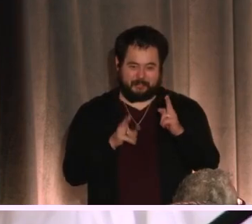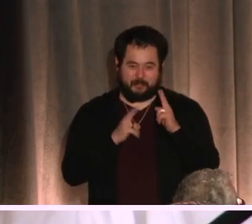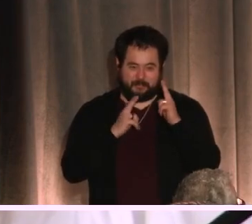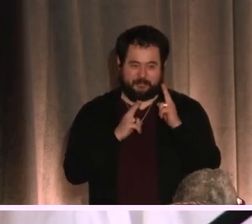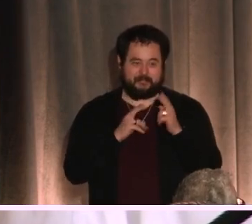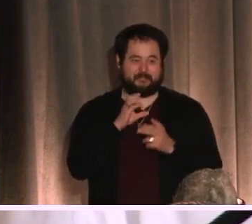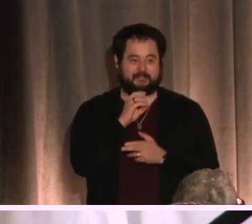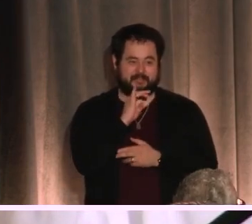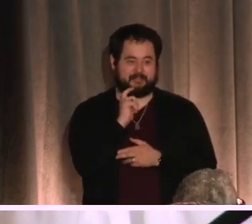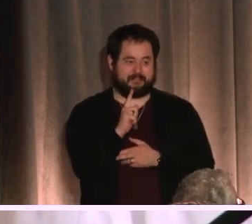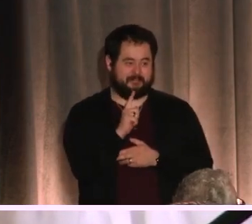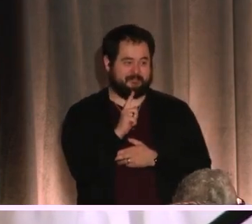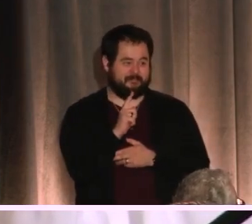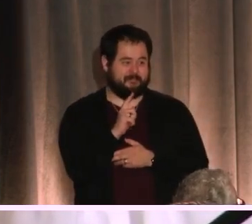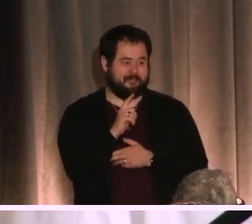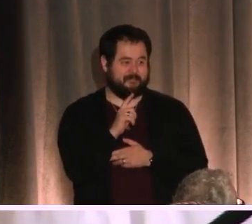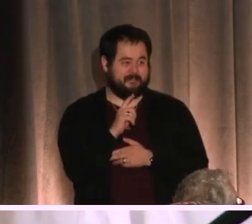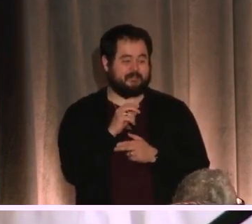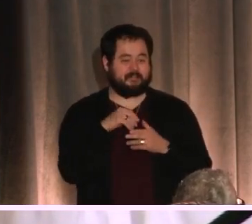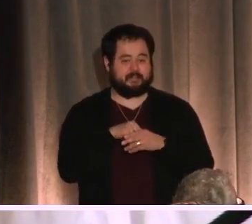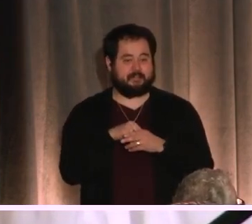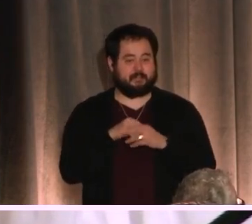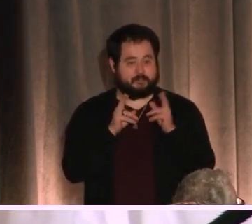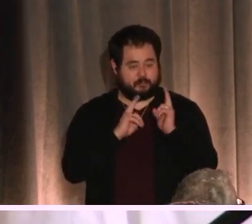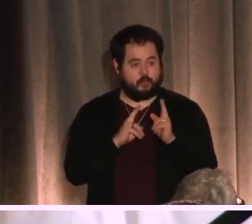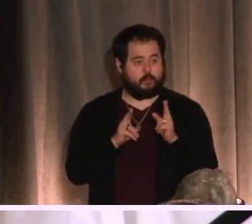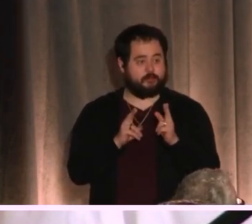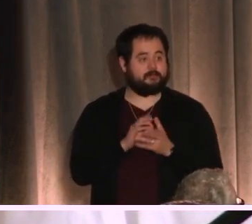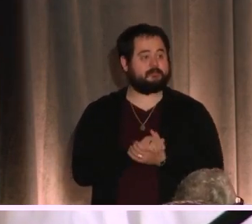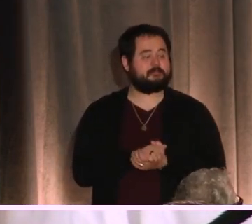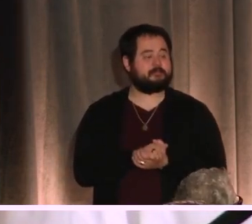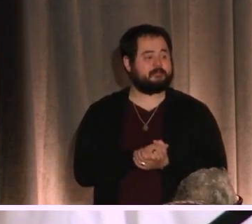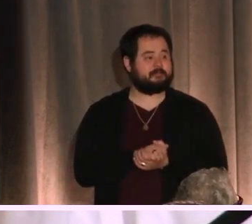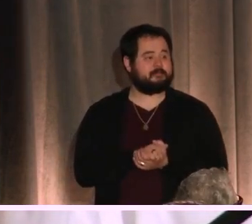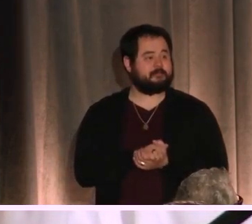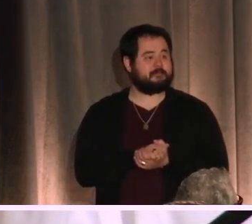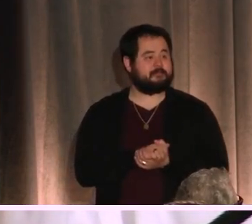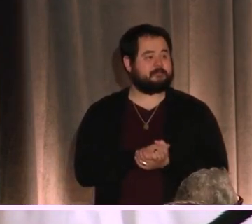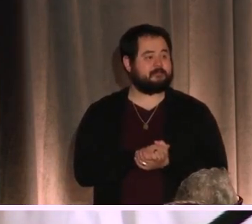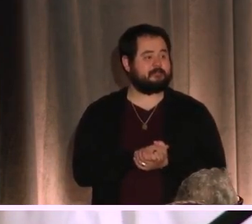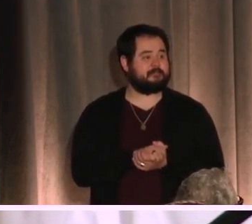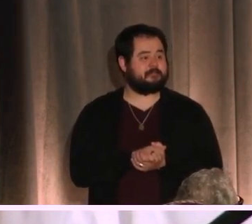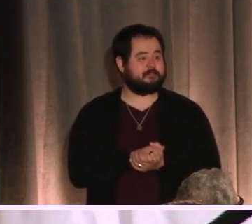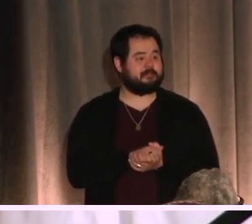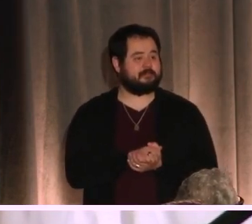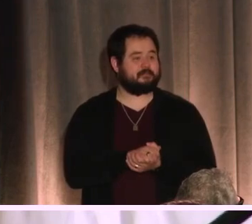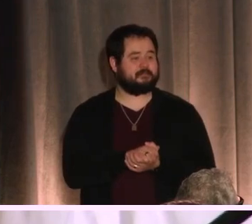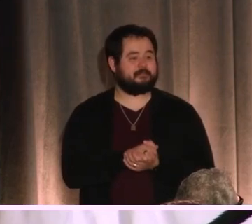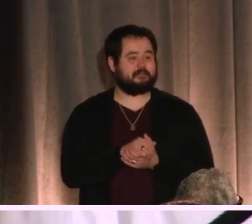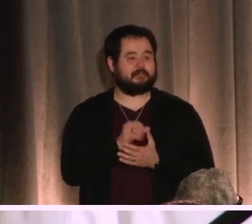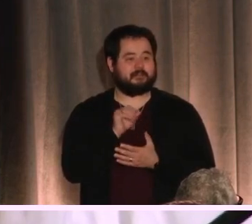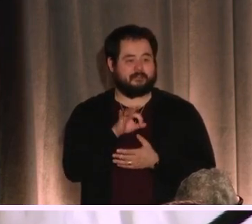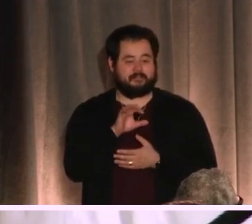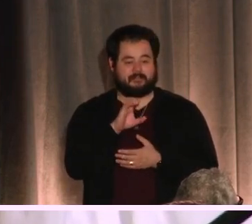to receive In honor an honor of Cecil and of Cecil